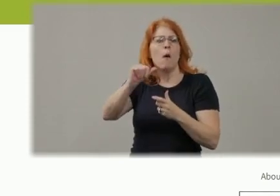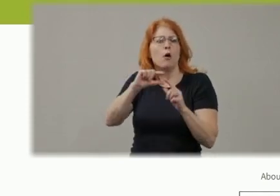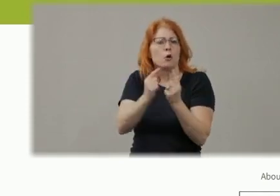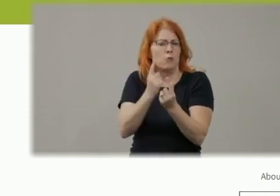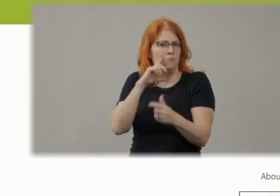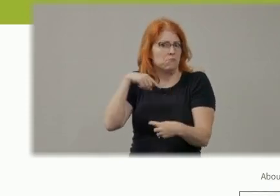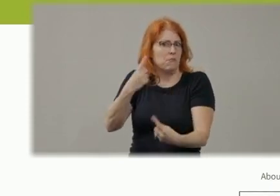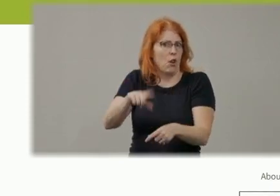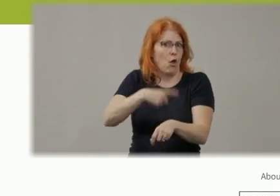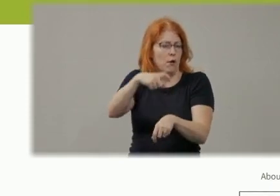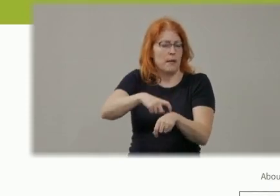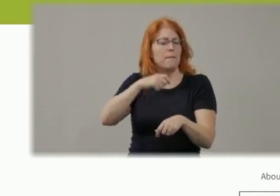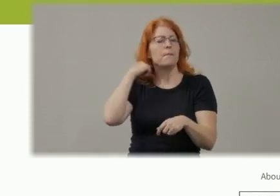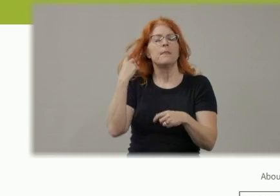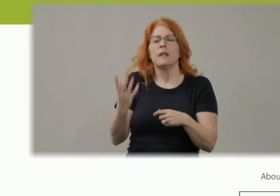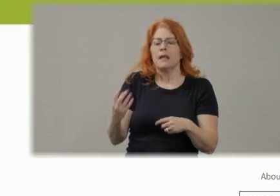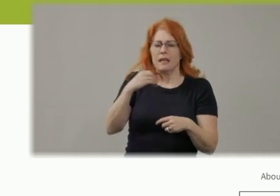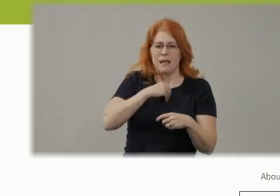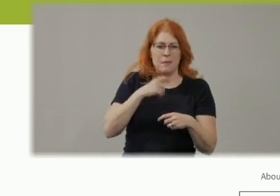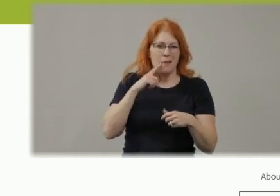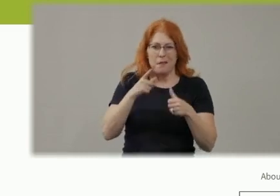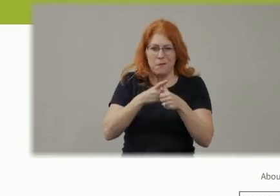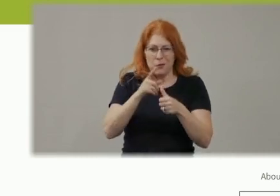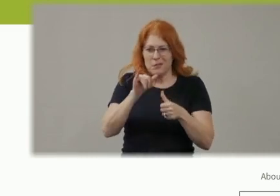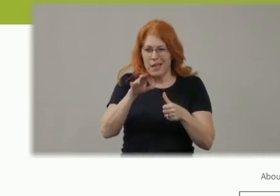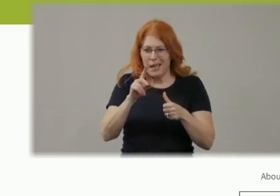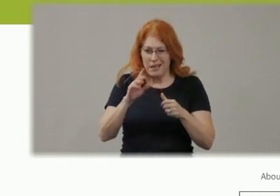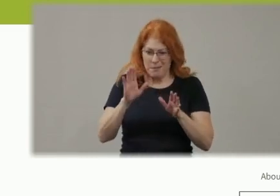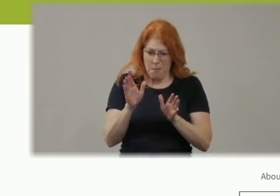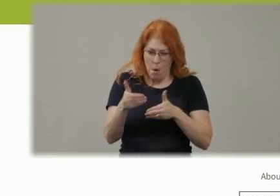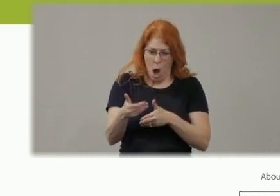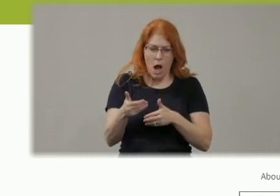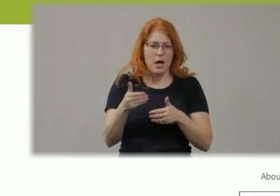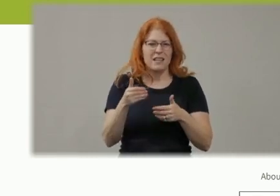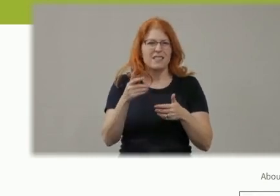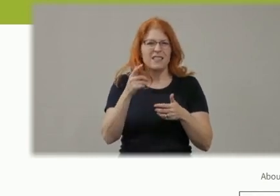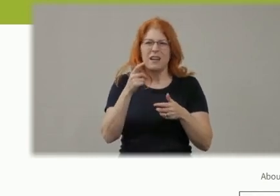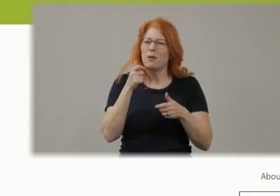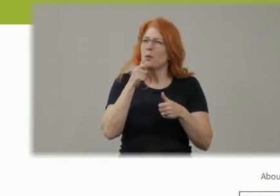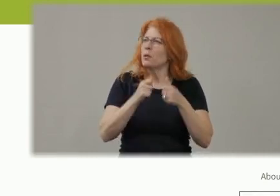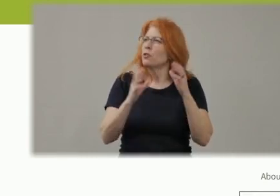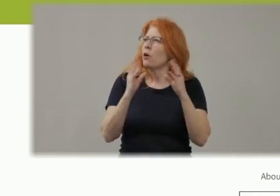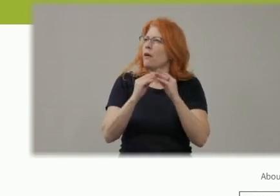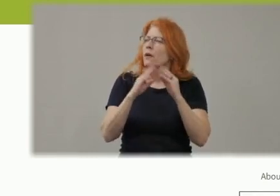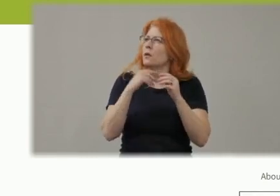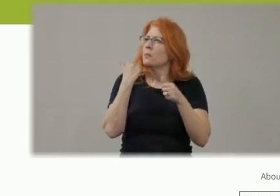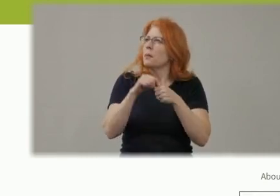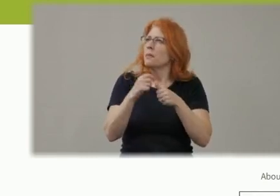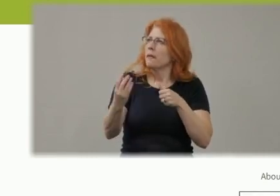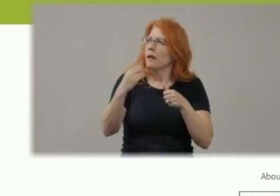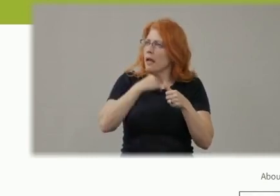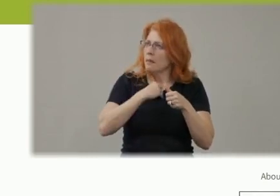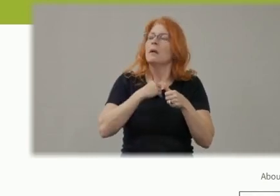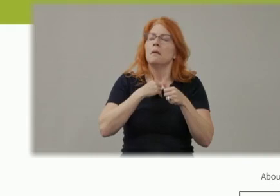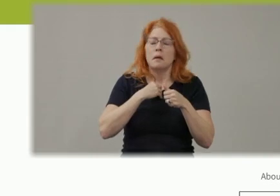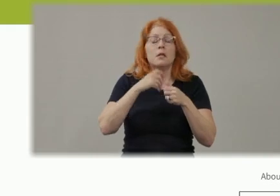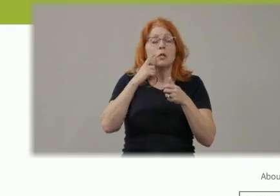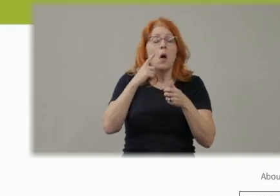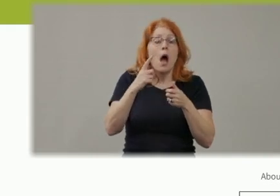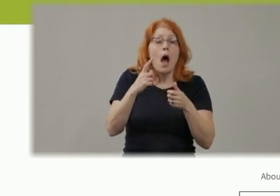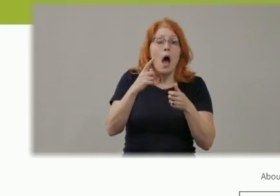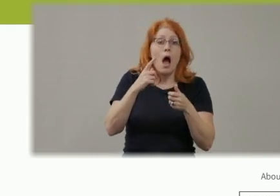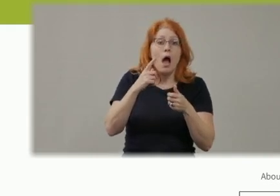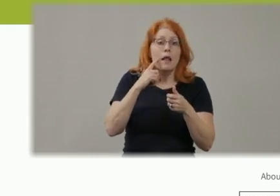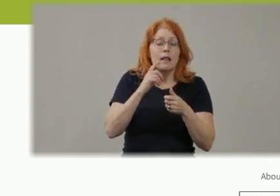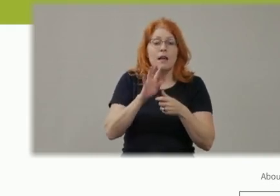They gave me it was like a first aid box, and I don't remember which conference it was, but I got a first aid box. And I actually did the